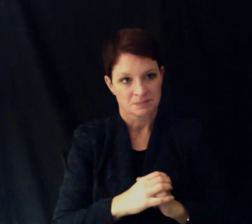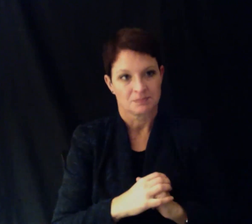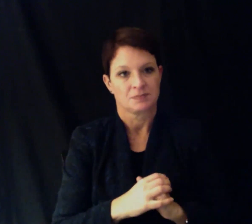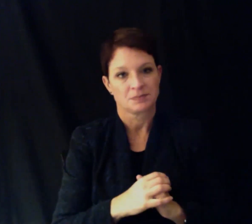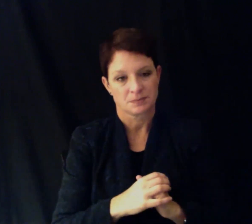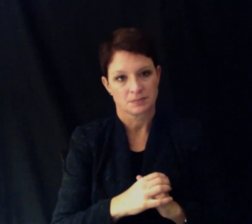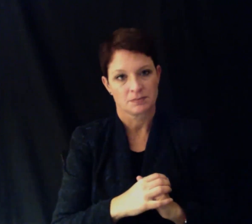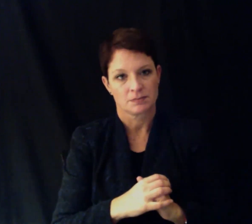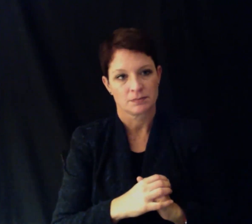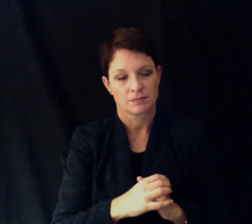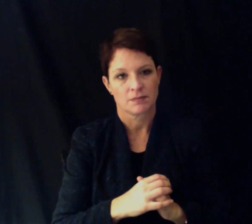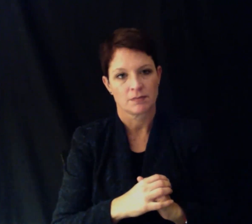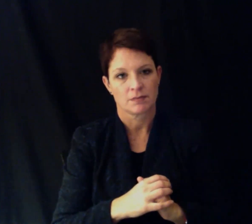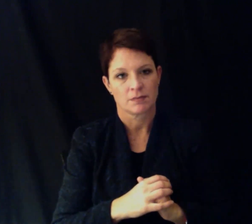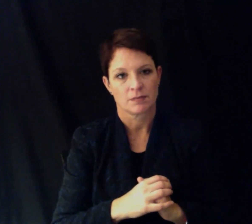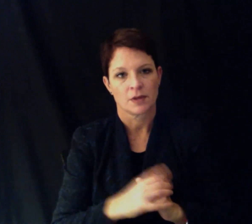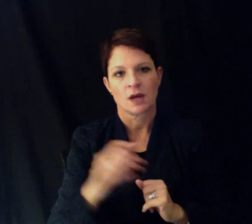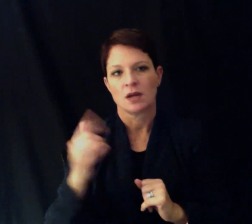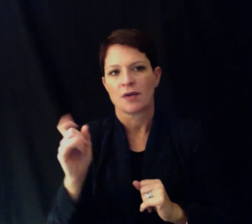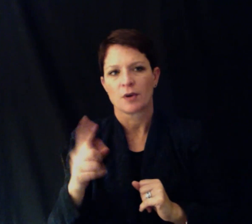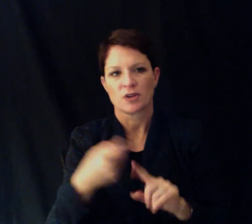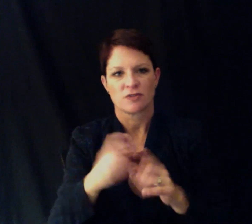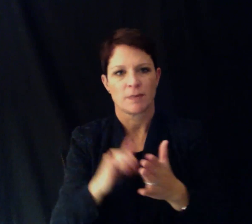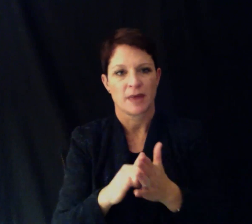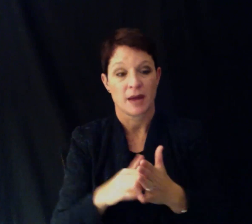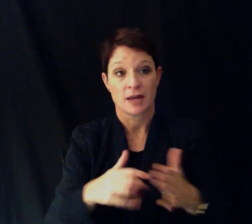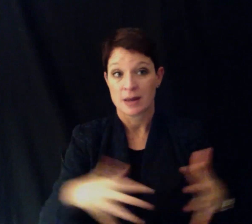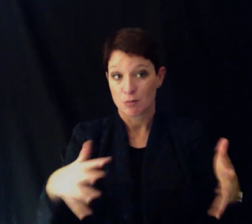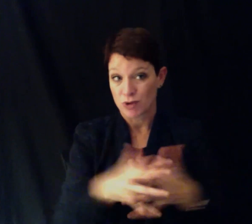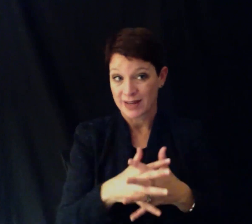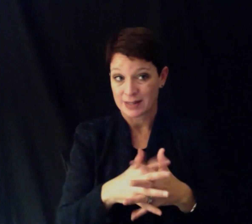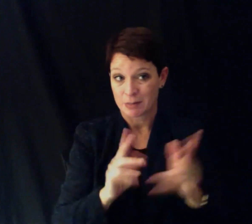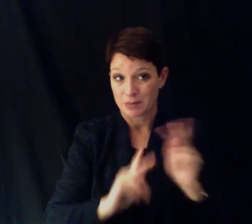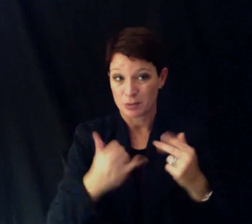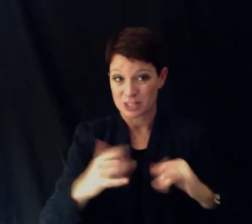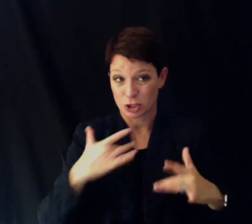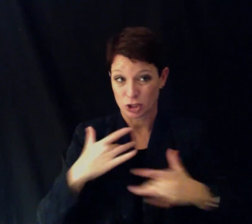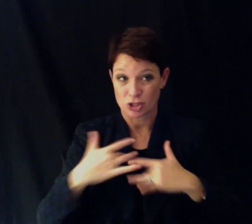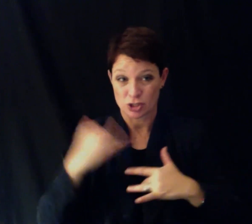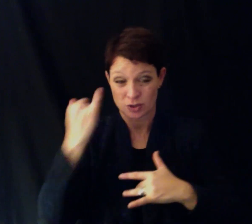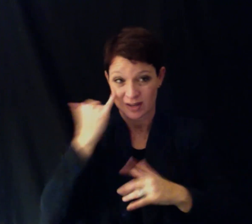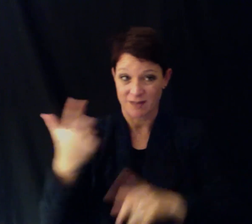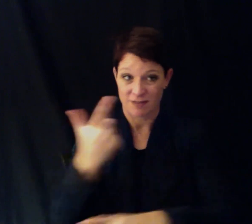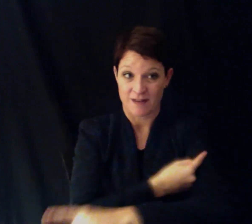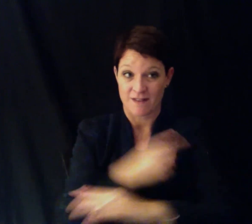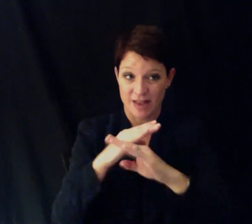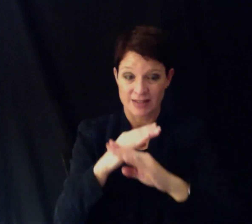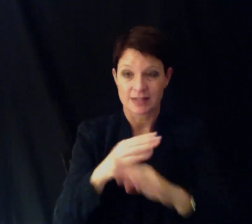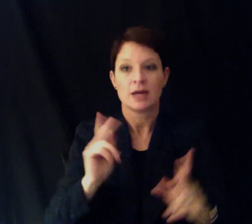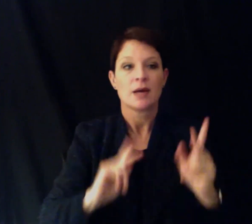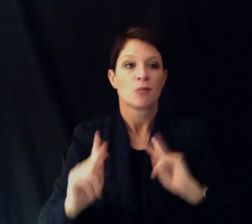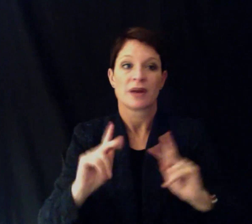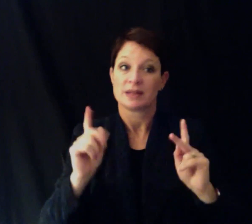I think a question kind of going off of that is pregnancy still a concern for getting vaccinated? So pregnant people